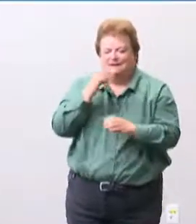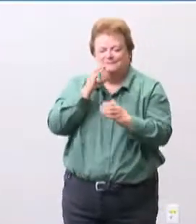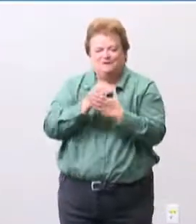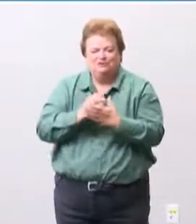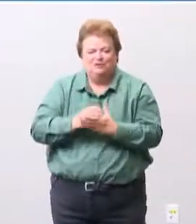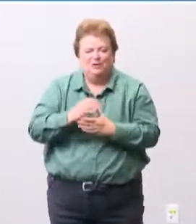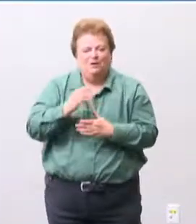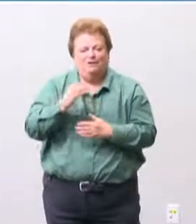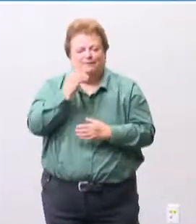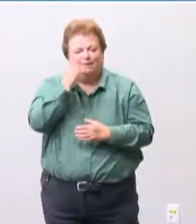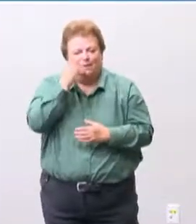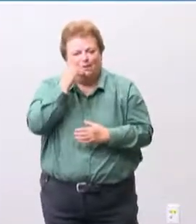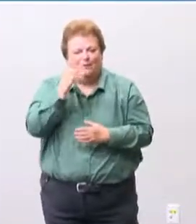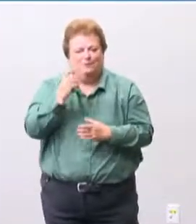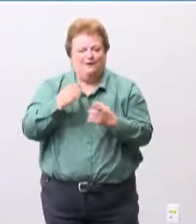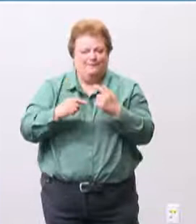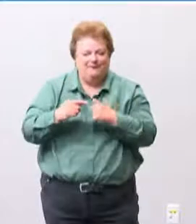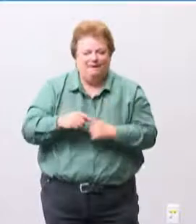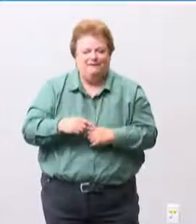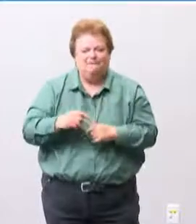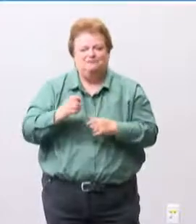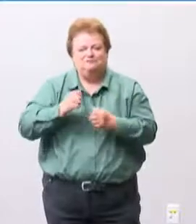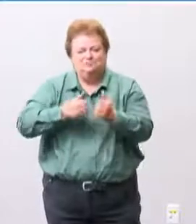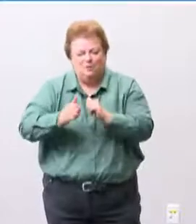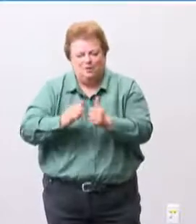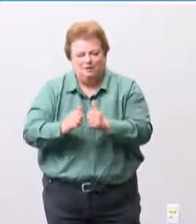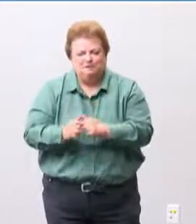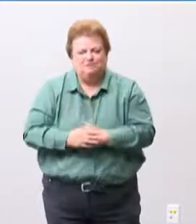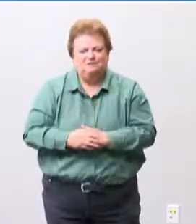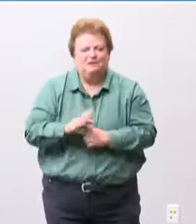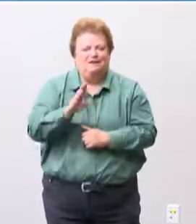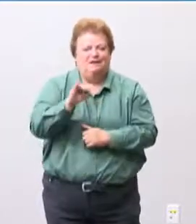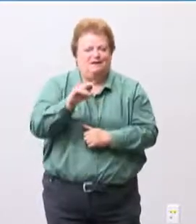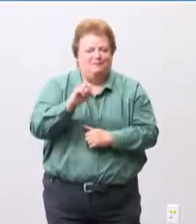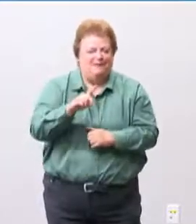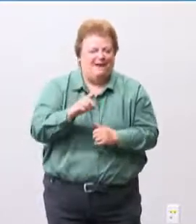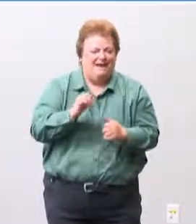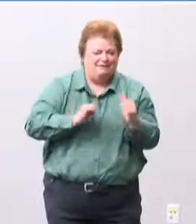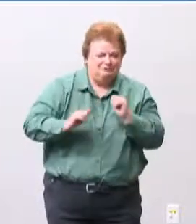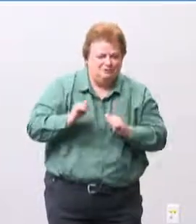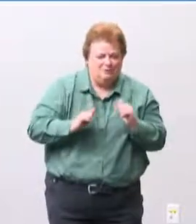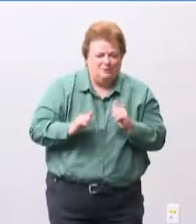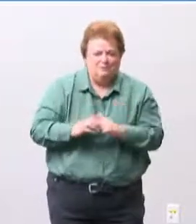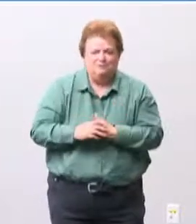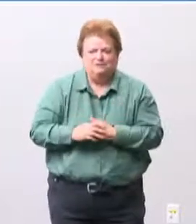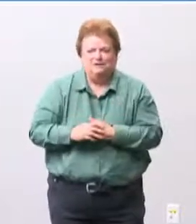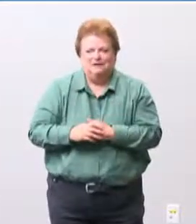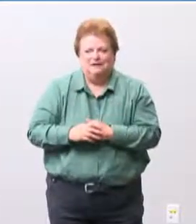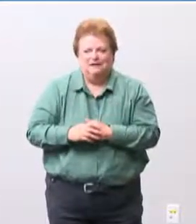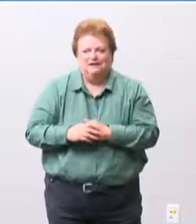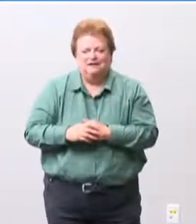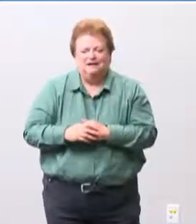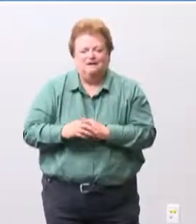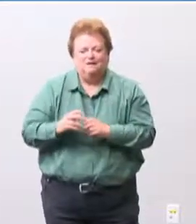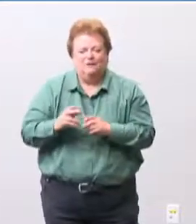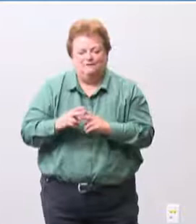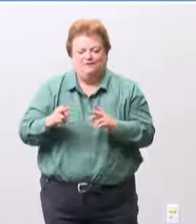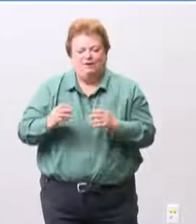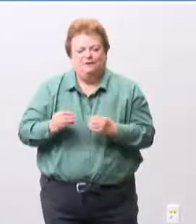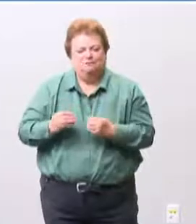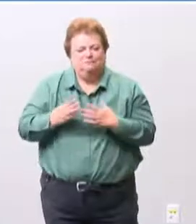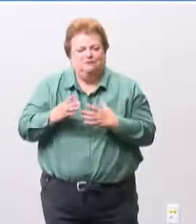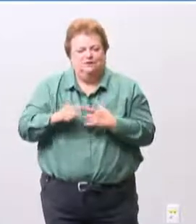and sports and dance performances and things, and it's very heartening to see